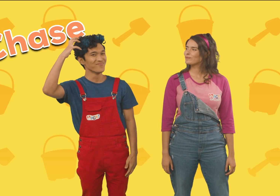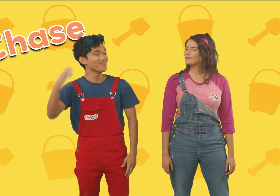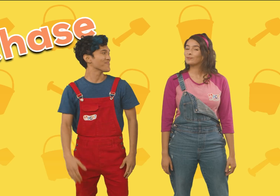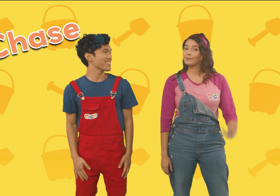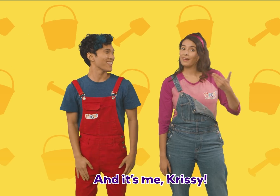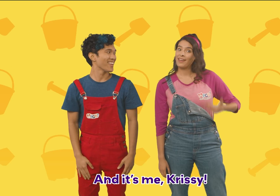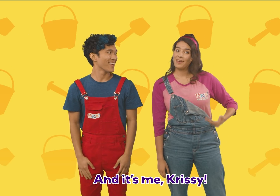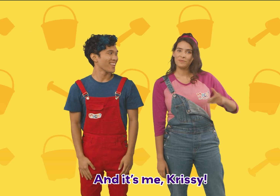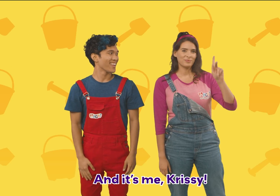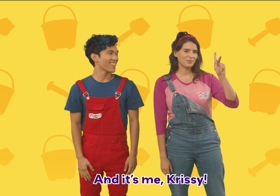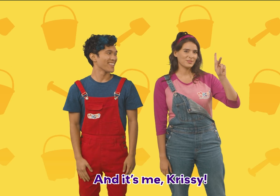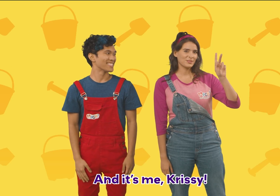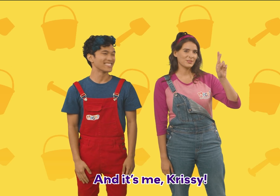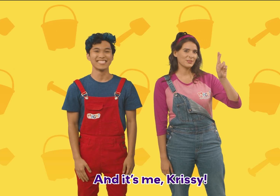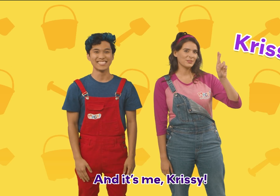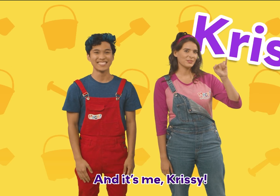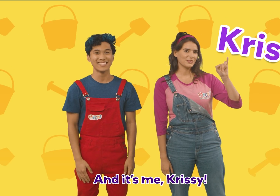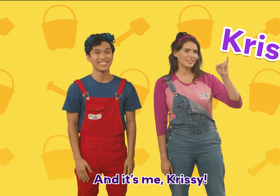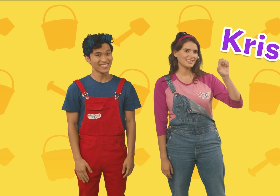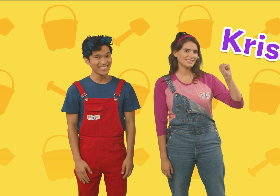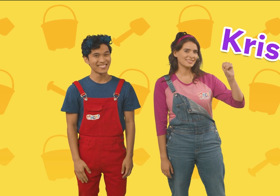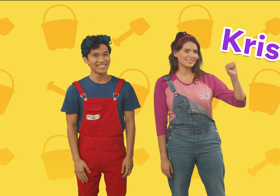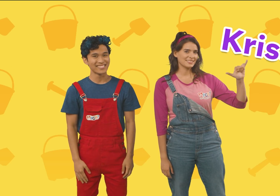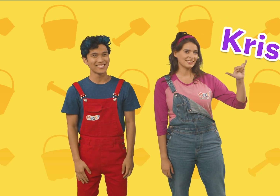Chase. And it's me, Chrissy.